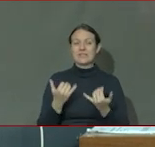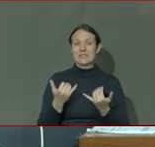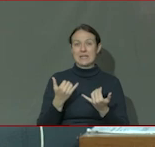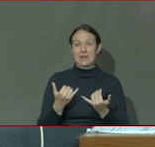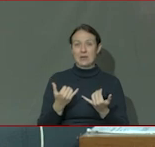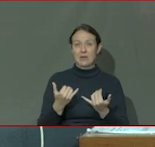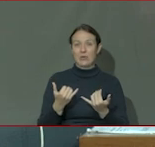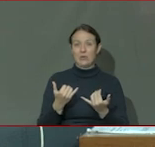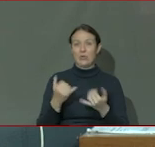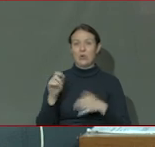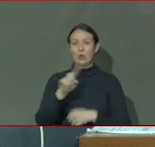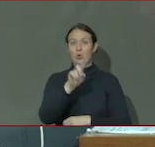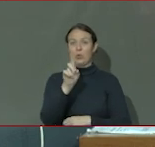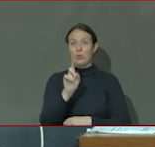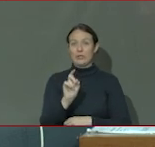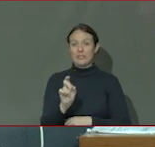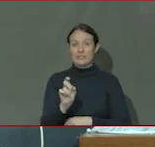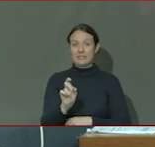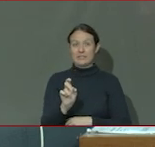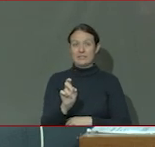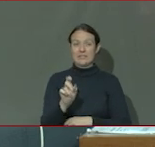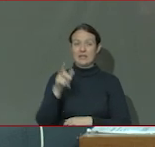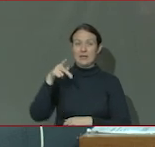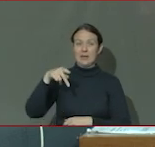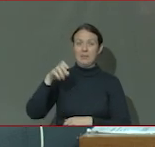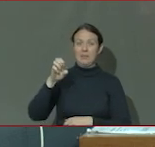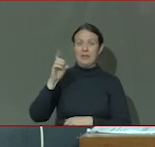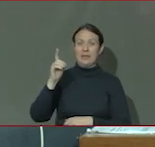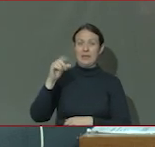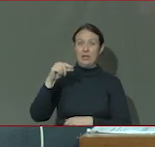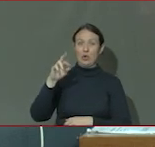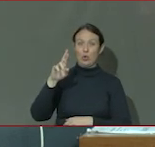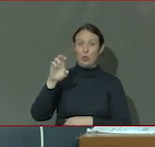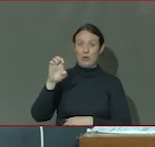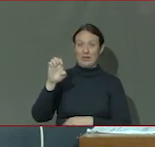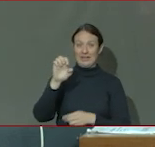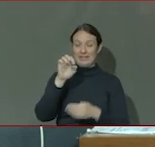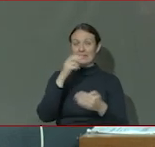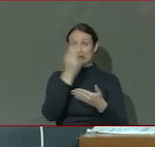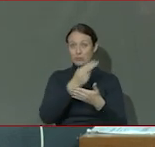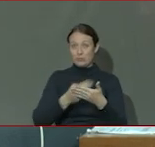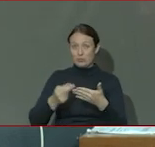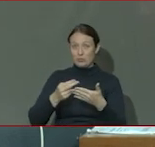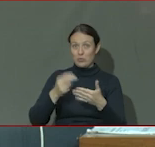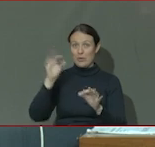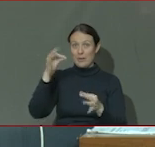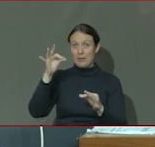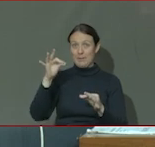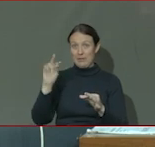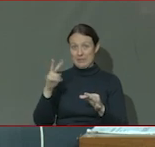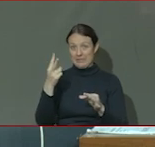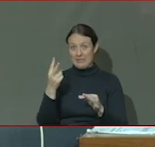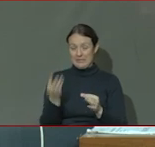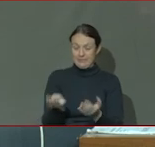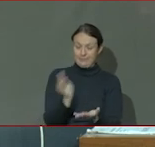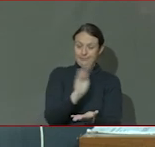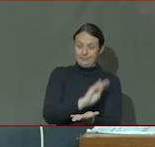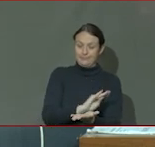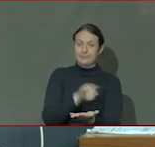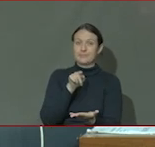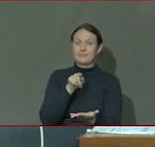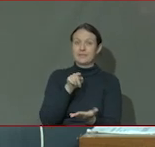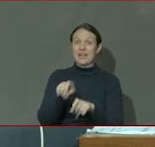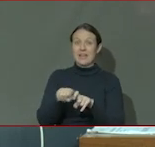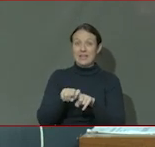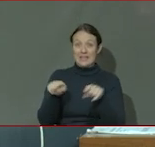look at the pedigree diagram on the next page. This was the similar test you're writing on the